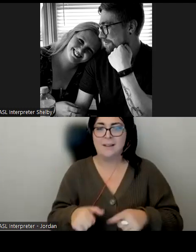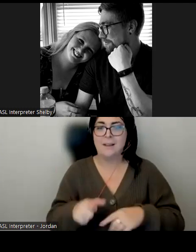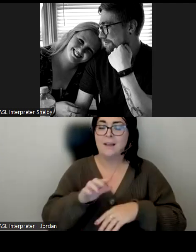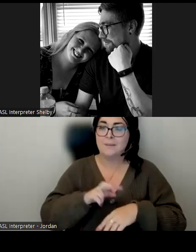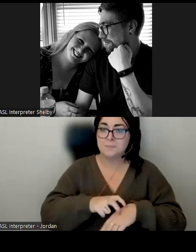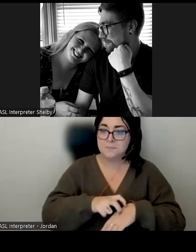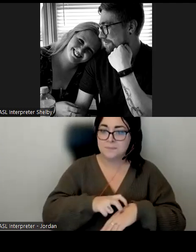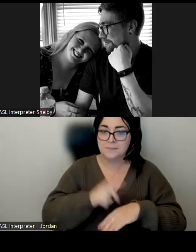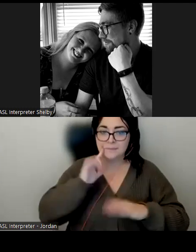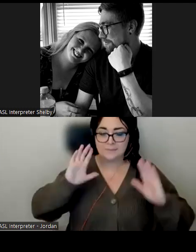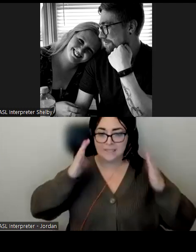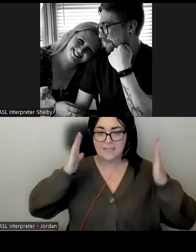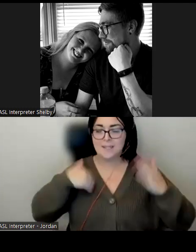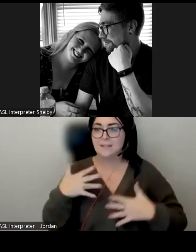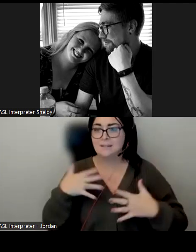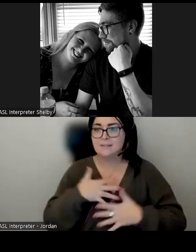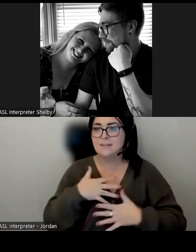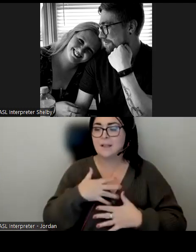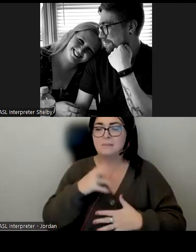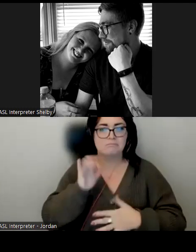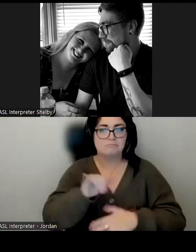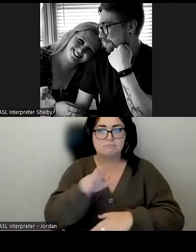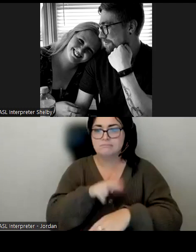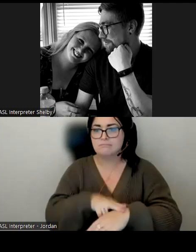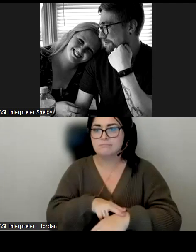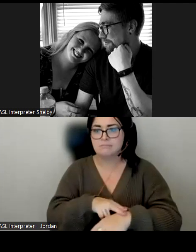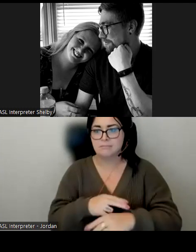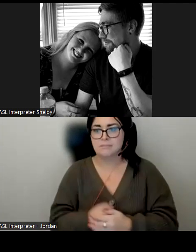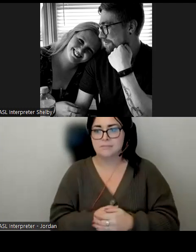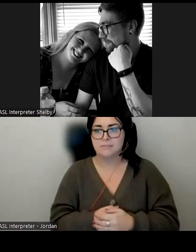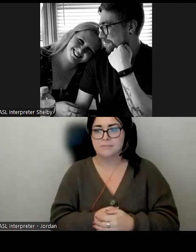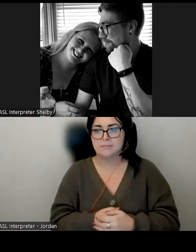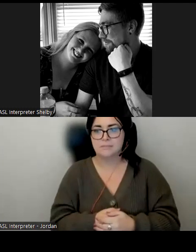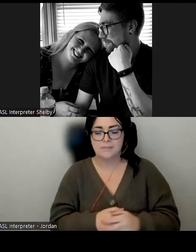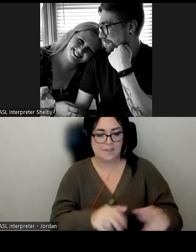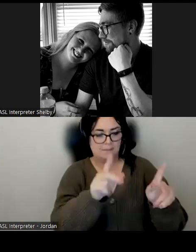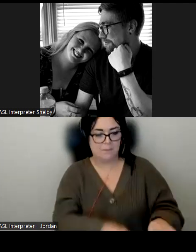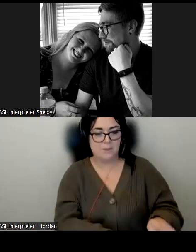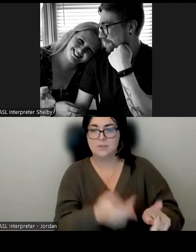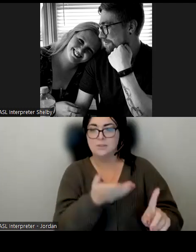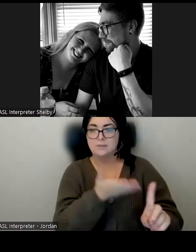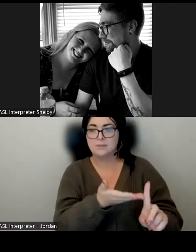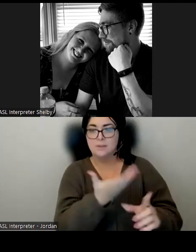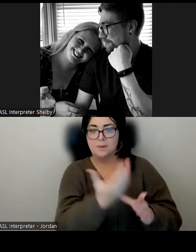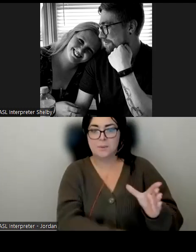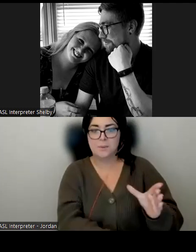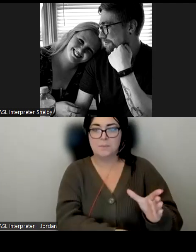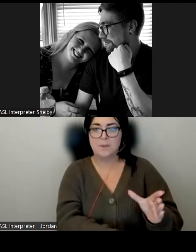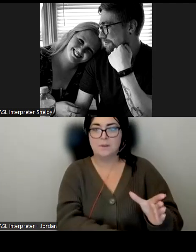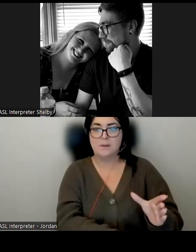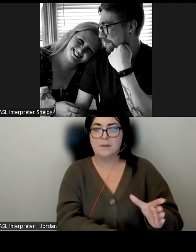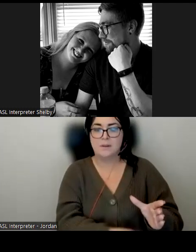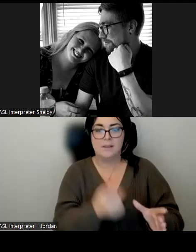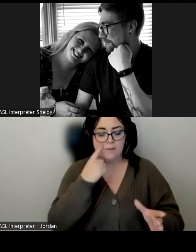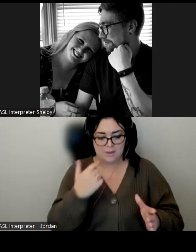fear are normal. Having someone in our life that has died often causes us to think about